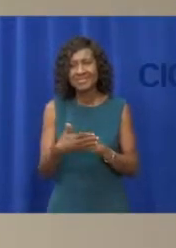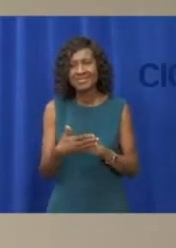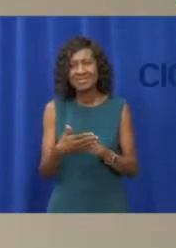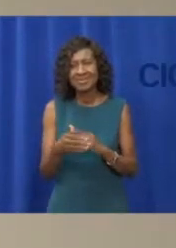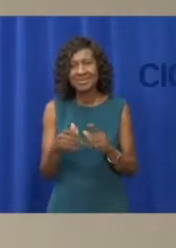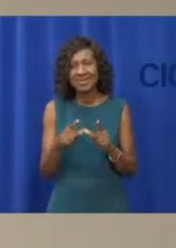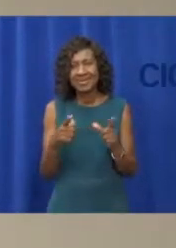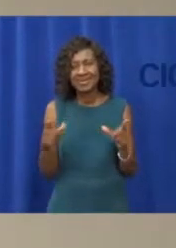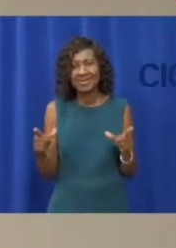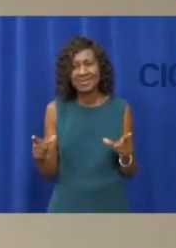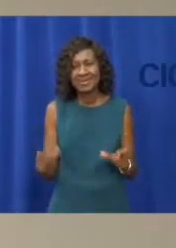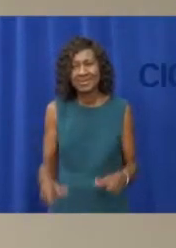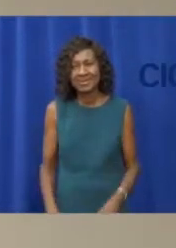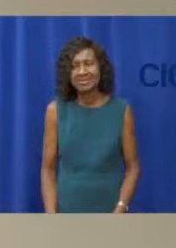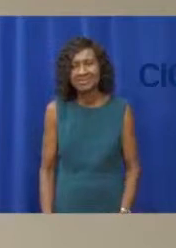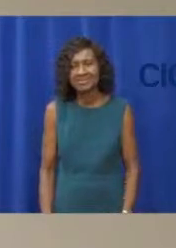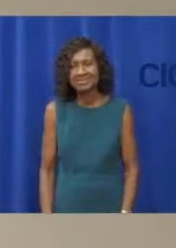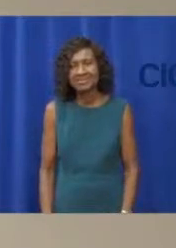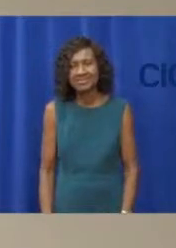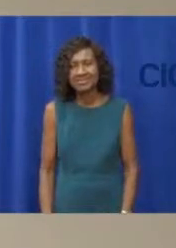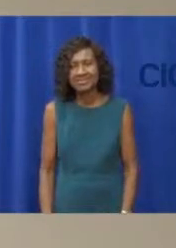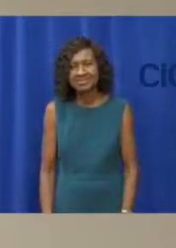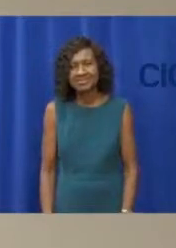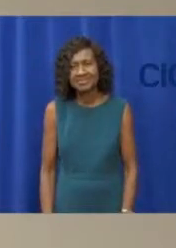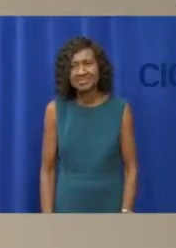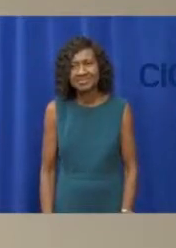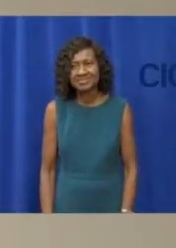Mas Claude, they say it's not so pretty out there.